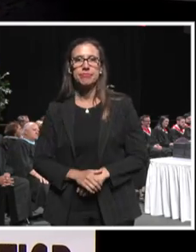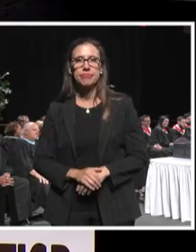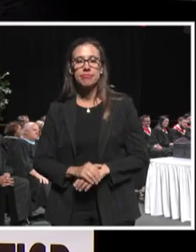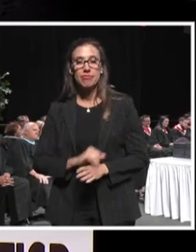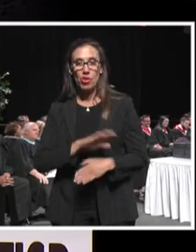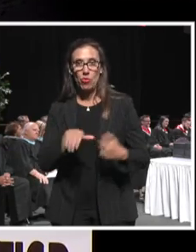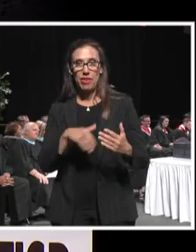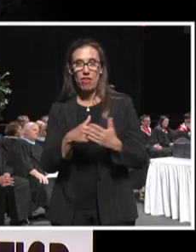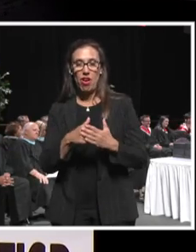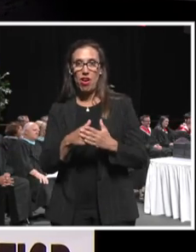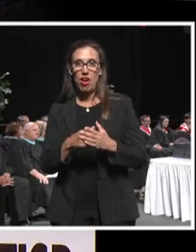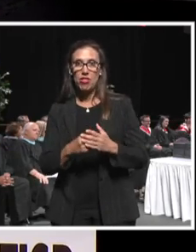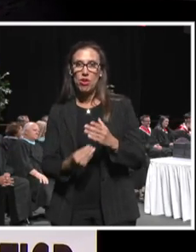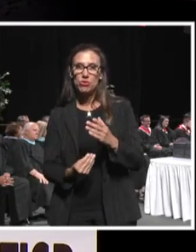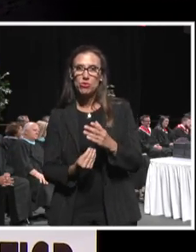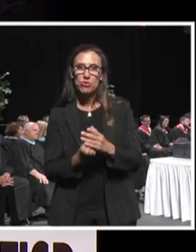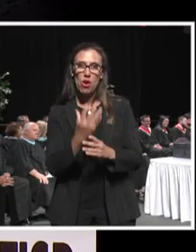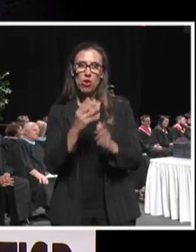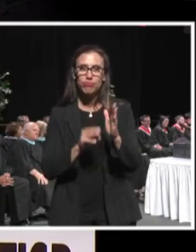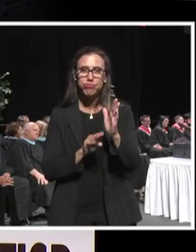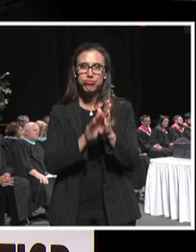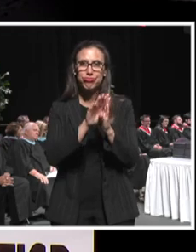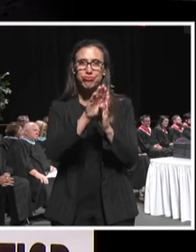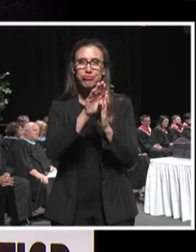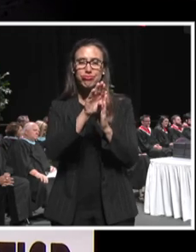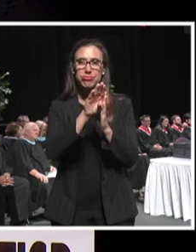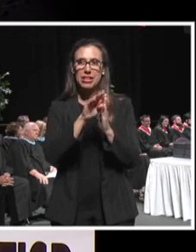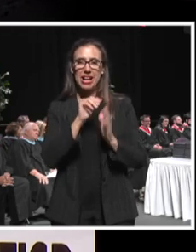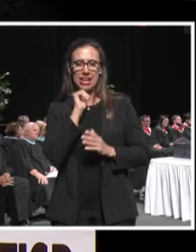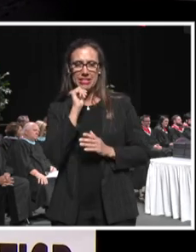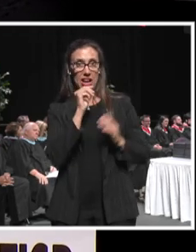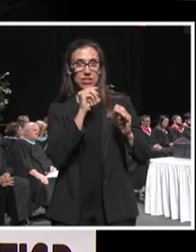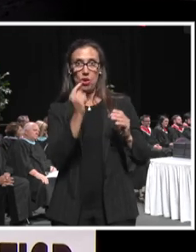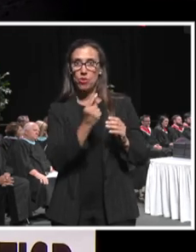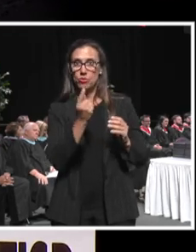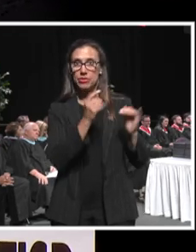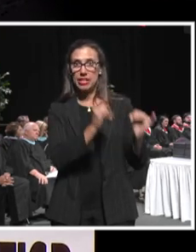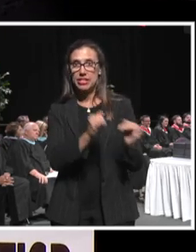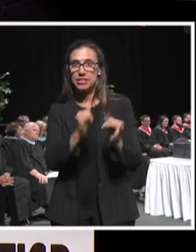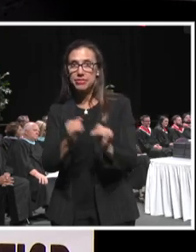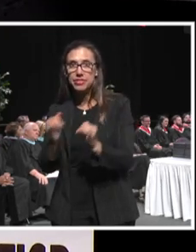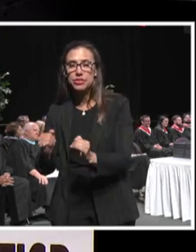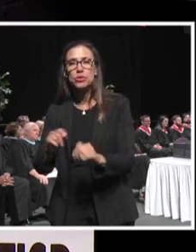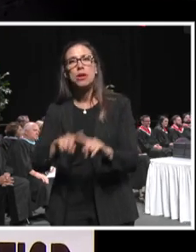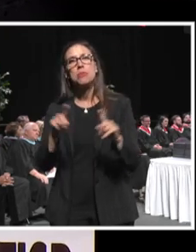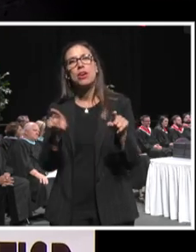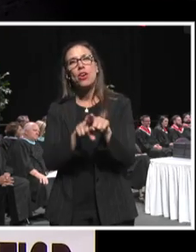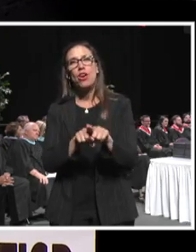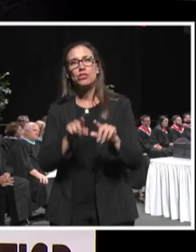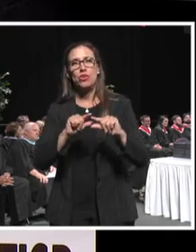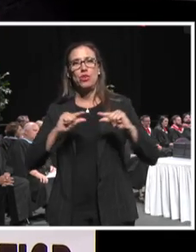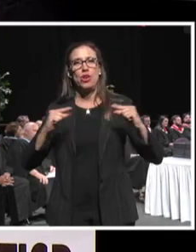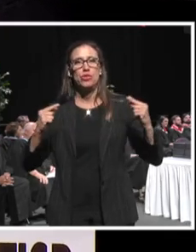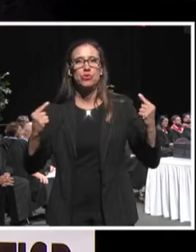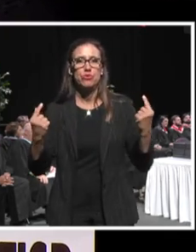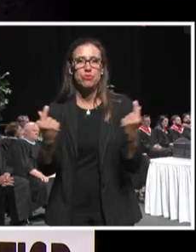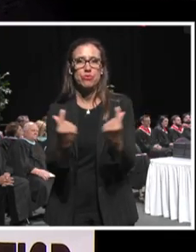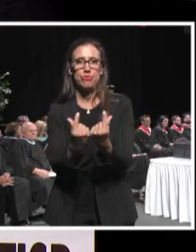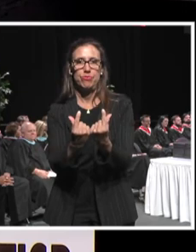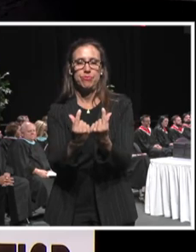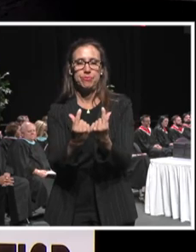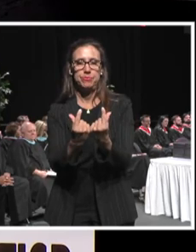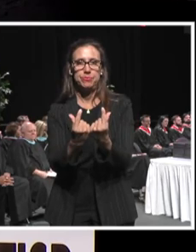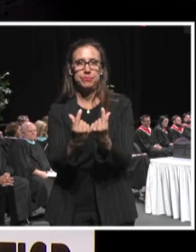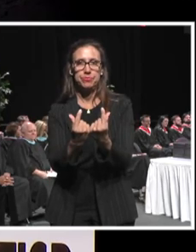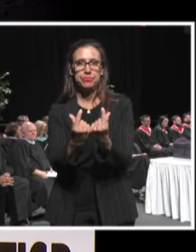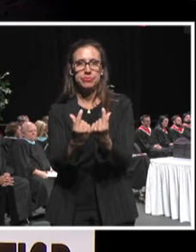grown exponentially, not just as individuals, but as an entire group these past 4 years.